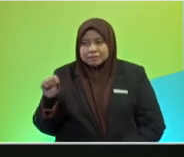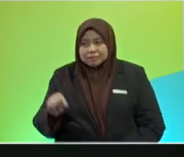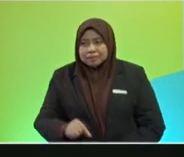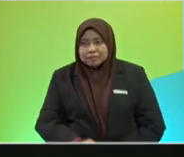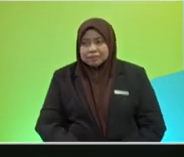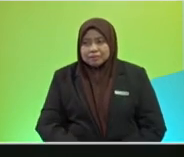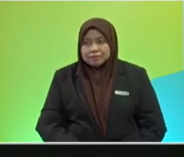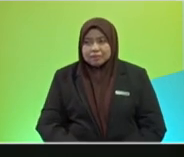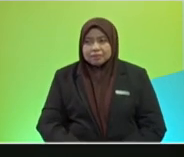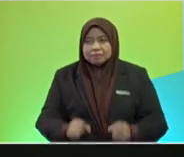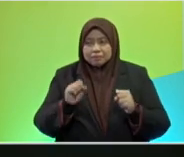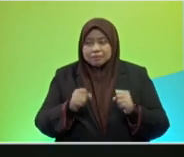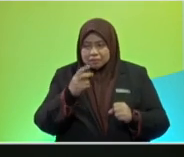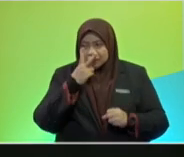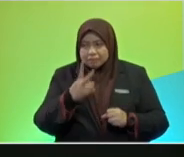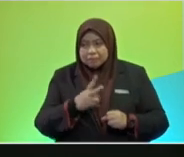Can you see?